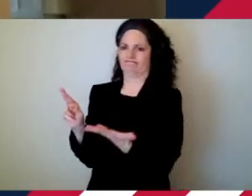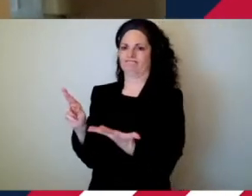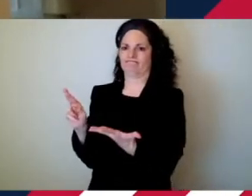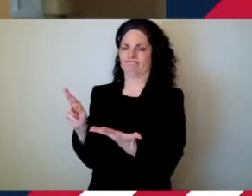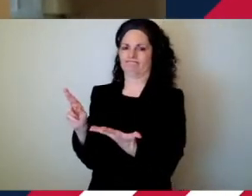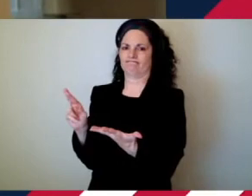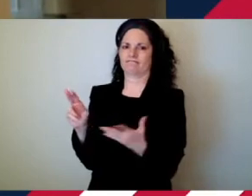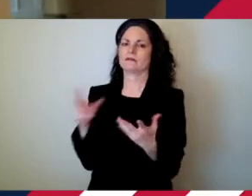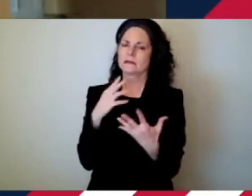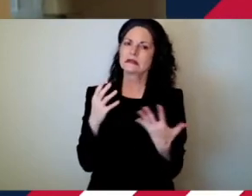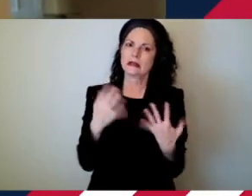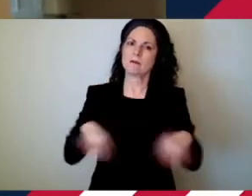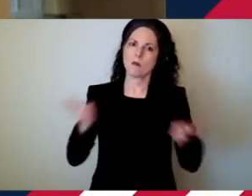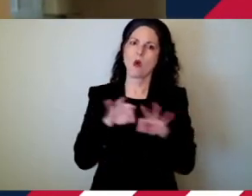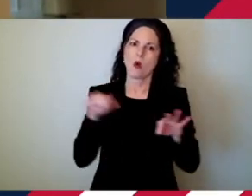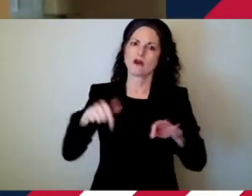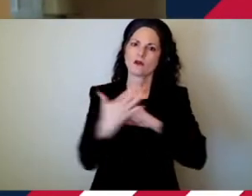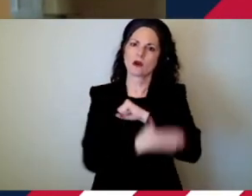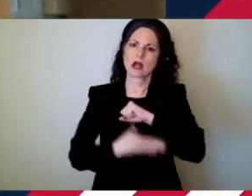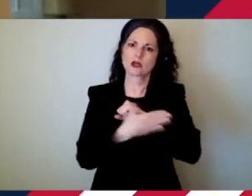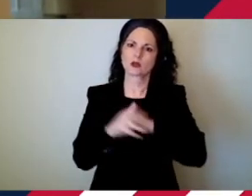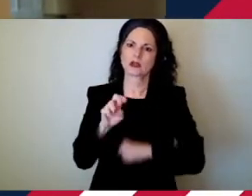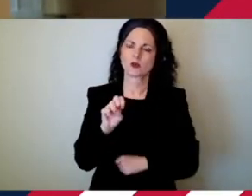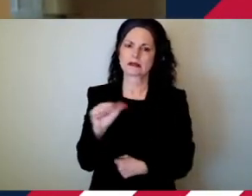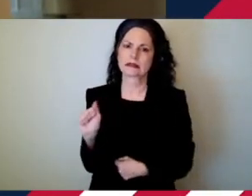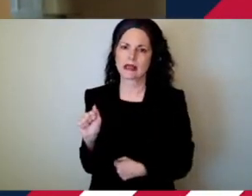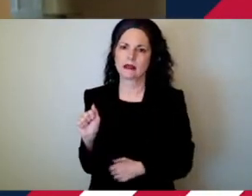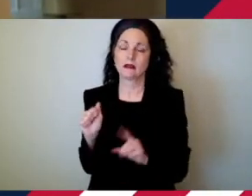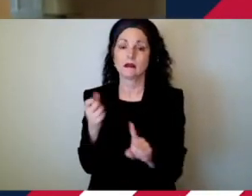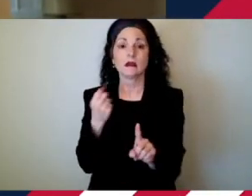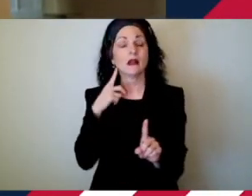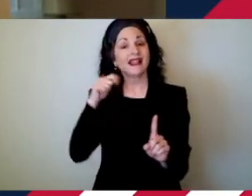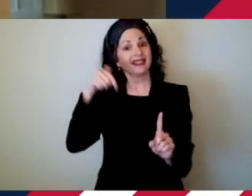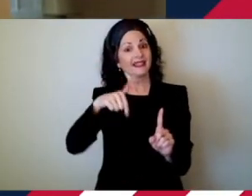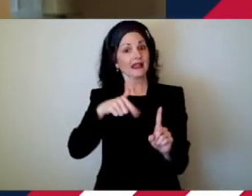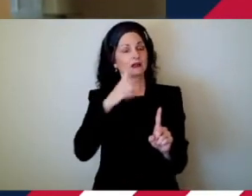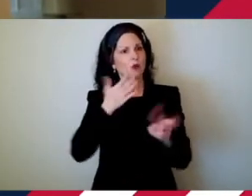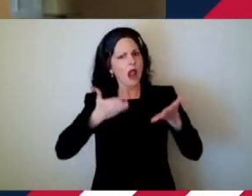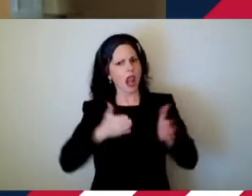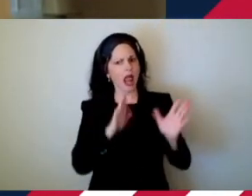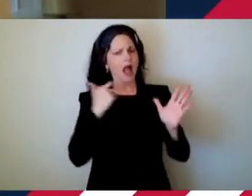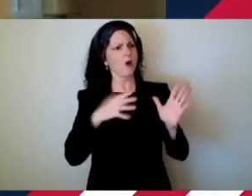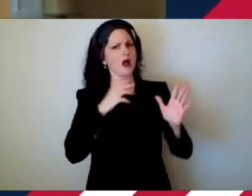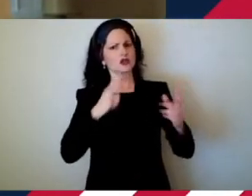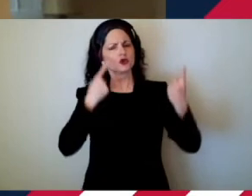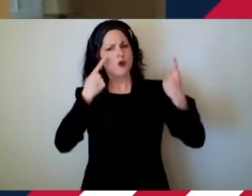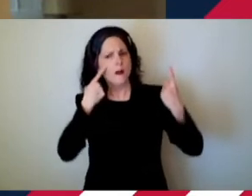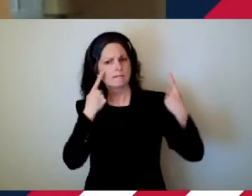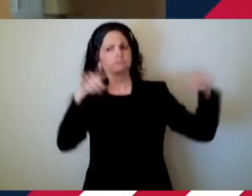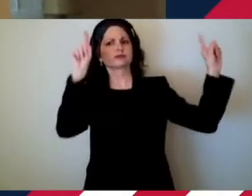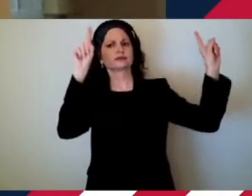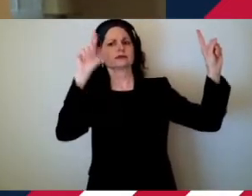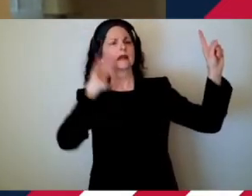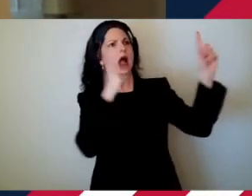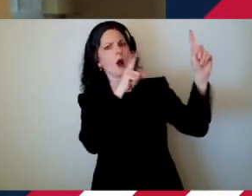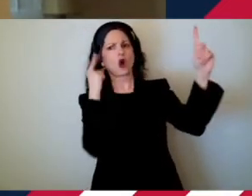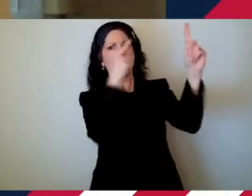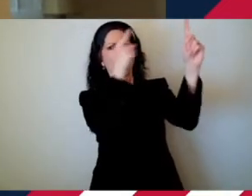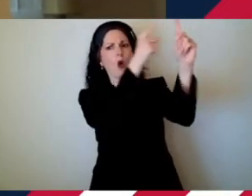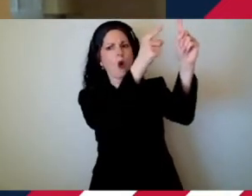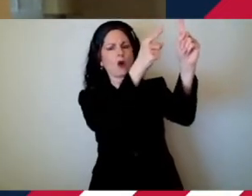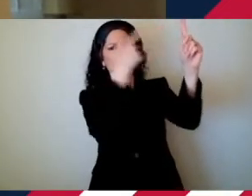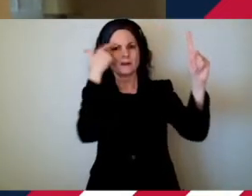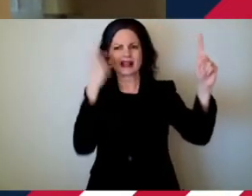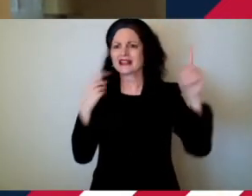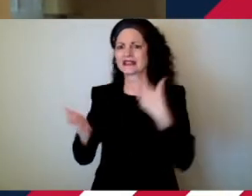approval will let us achieve these goals in the midst of an unprecedented crisis. Here's what they do. They establish a